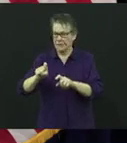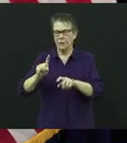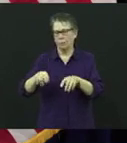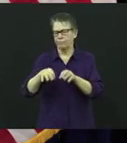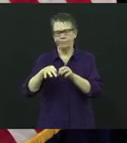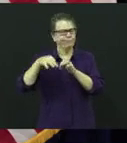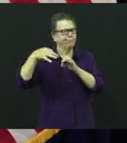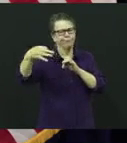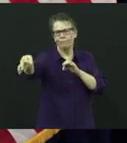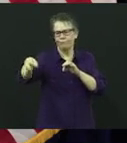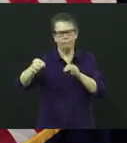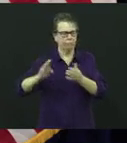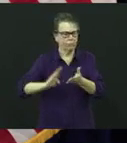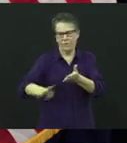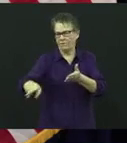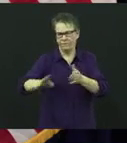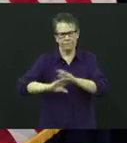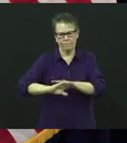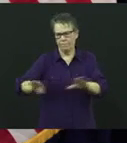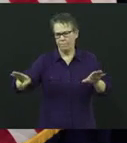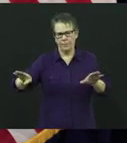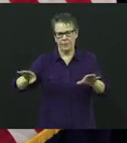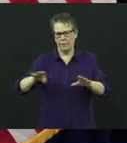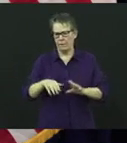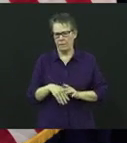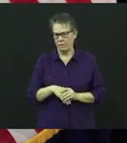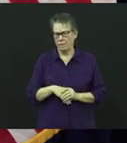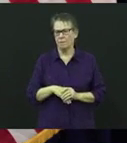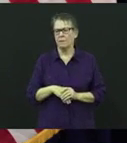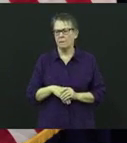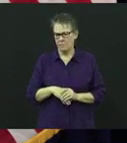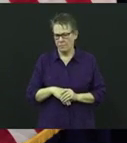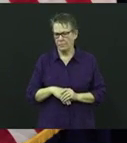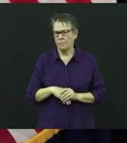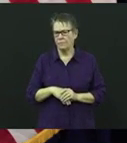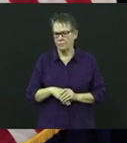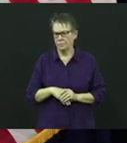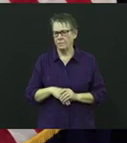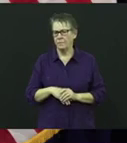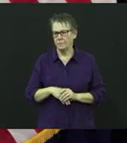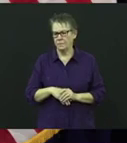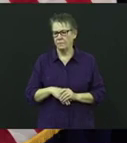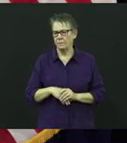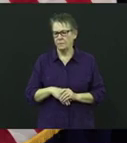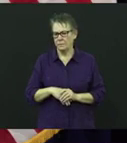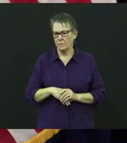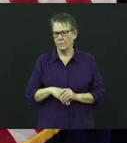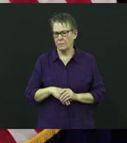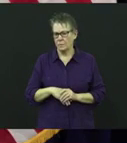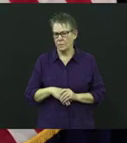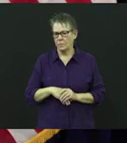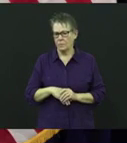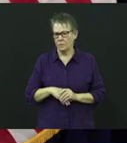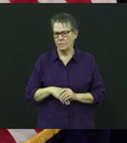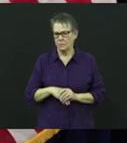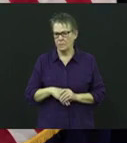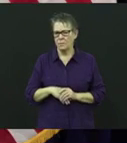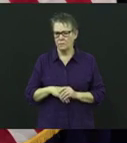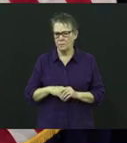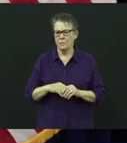to work on the lessons before them and to use the time as best as possible to keep up with their current studies.